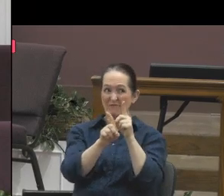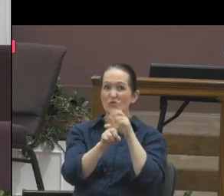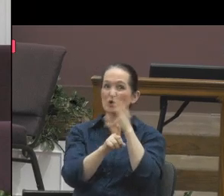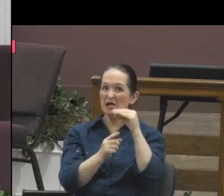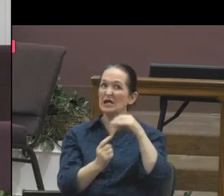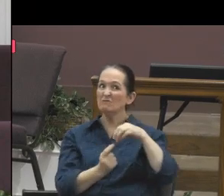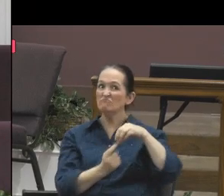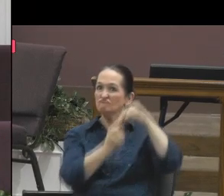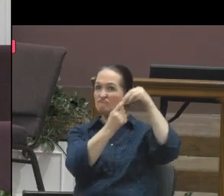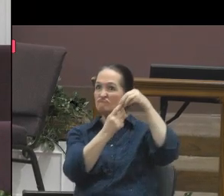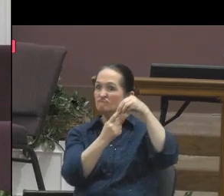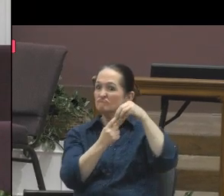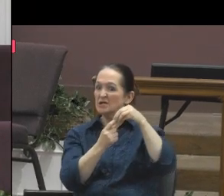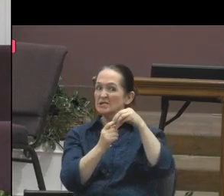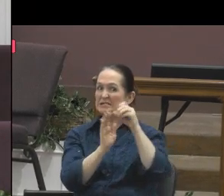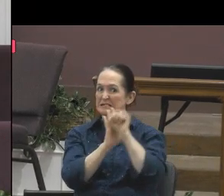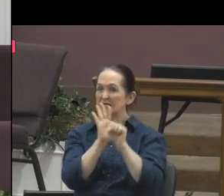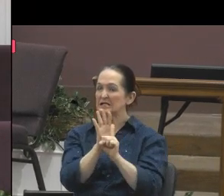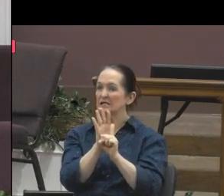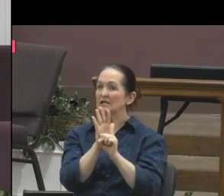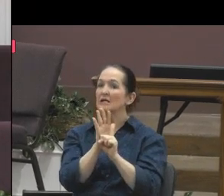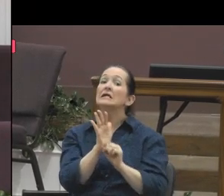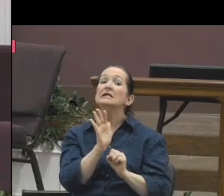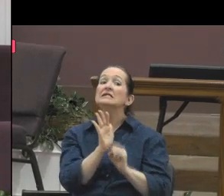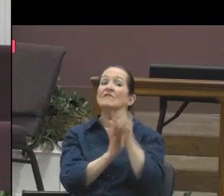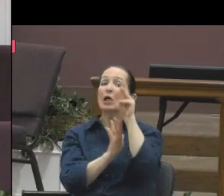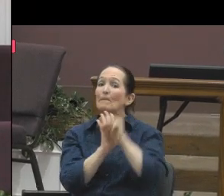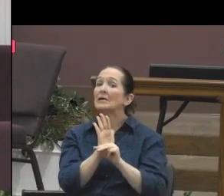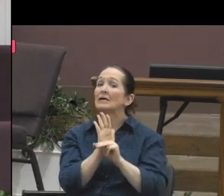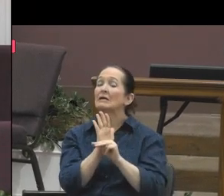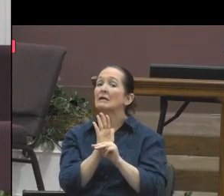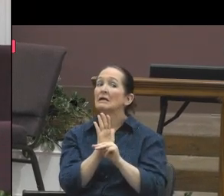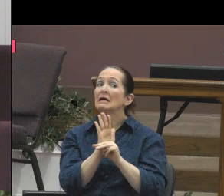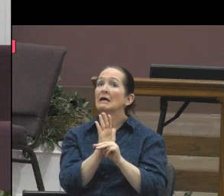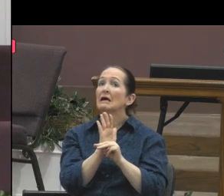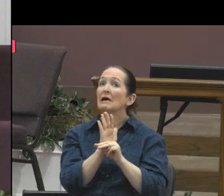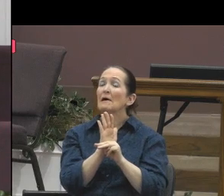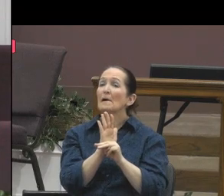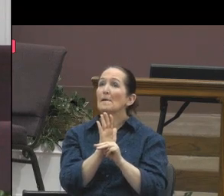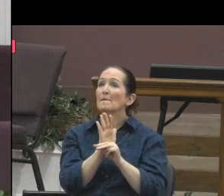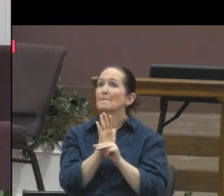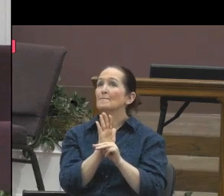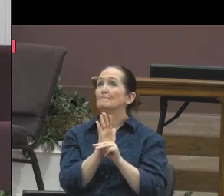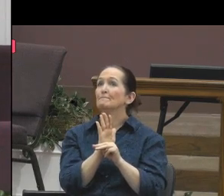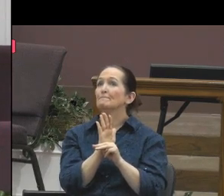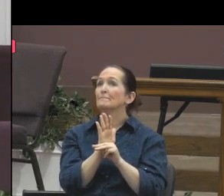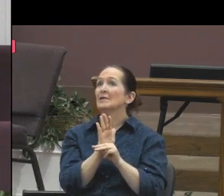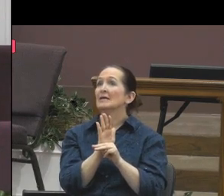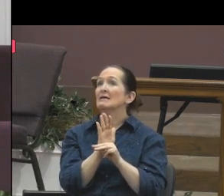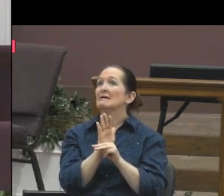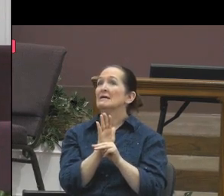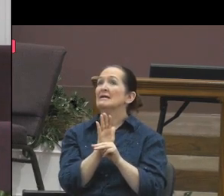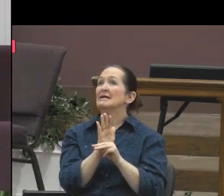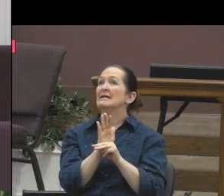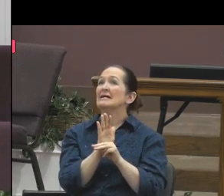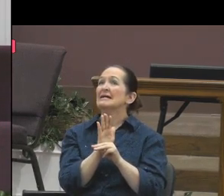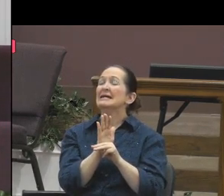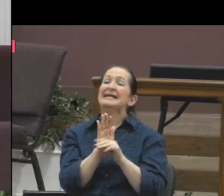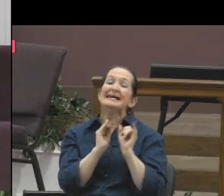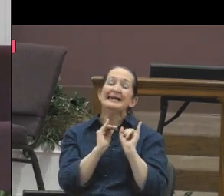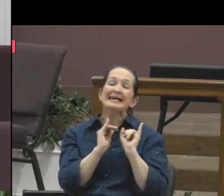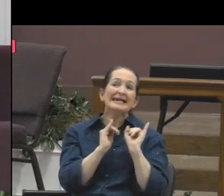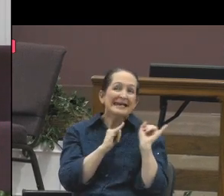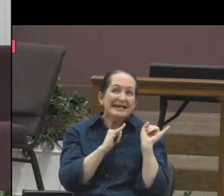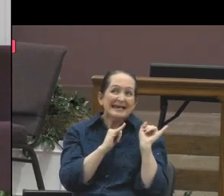states. The development of individuality and the freedom